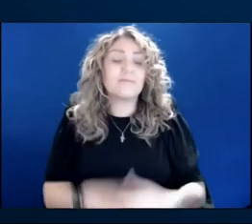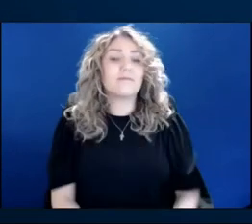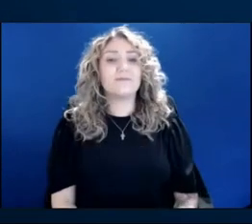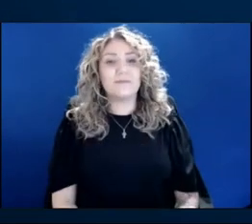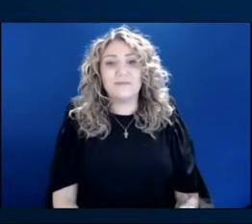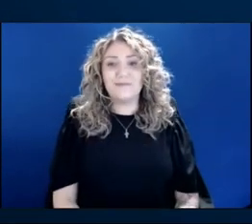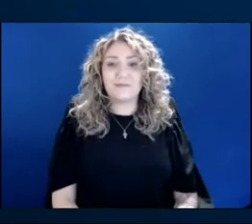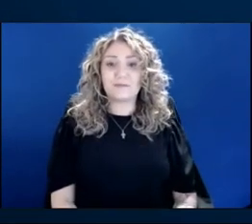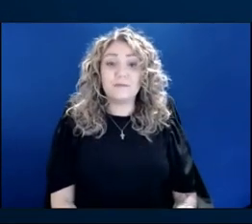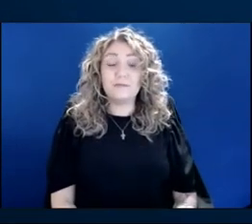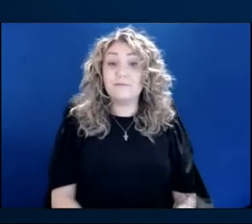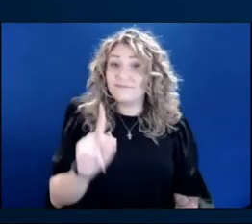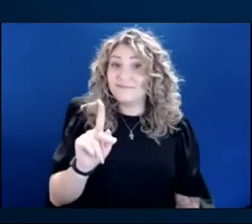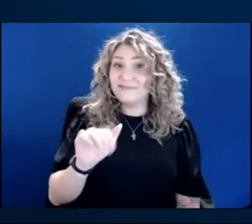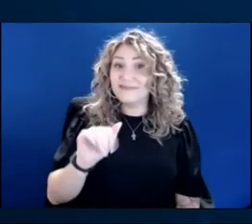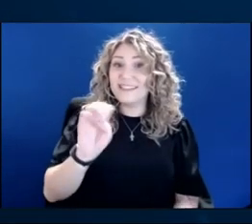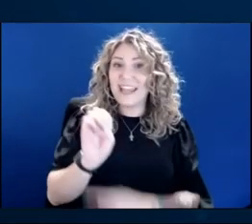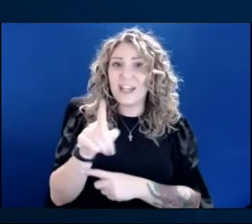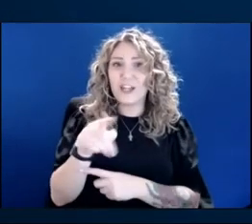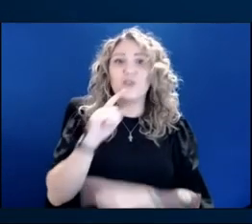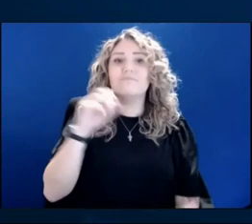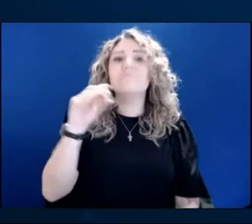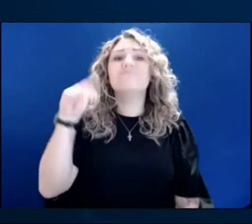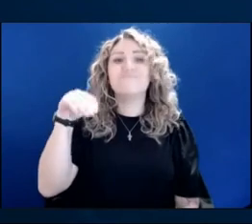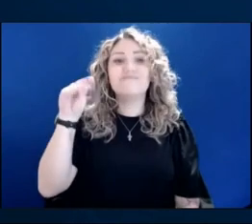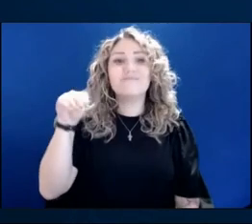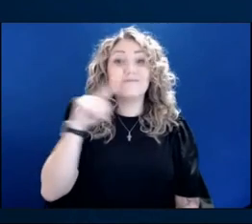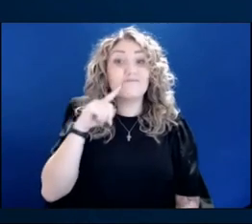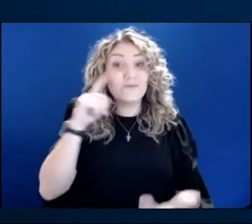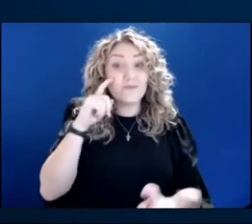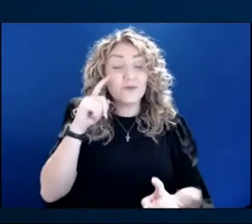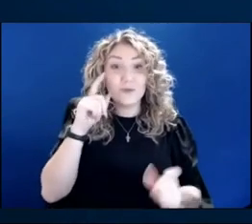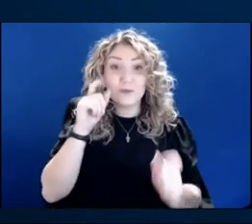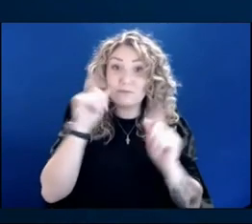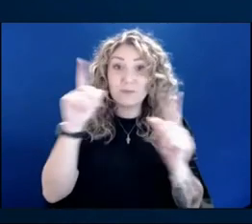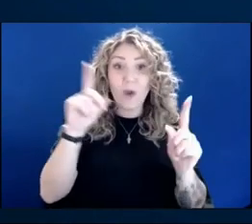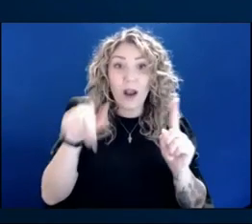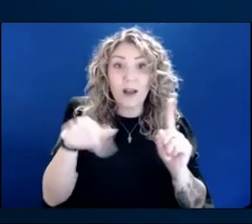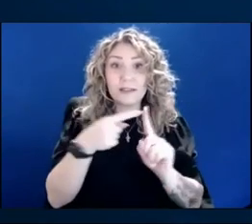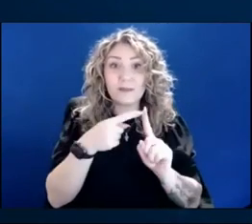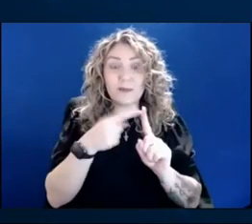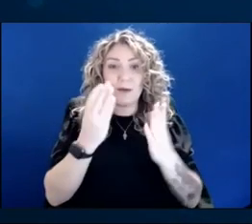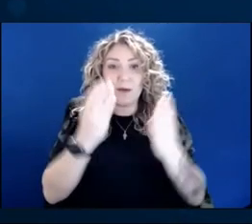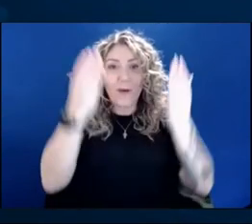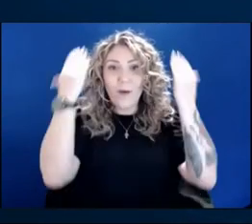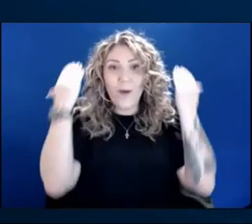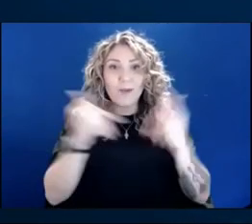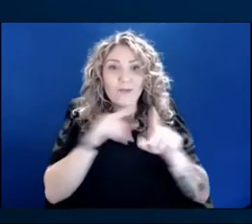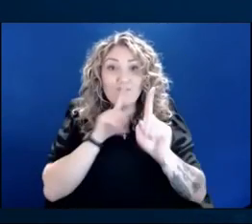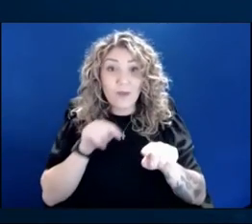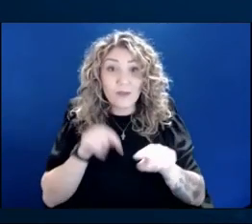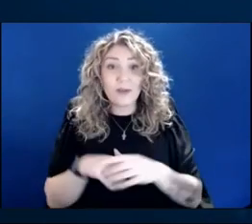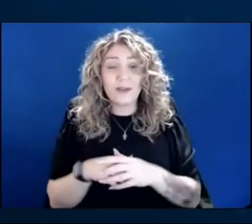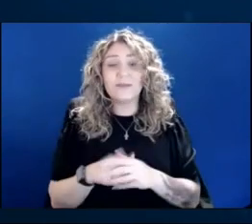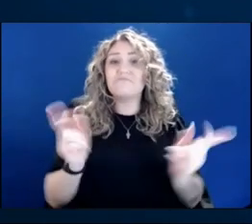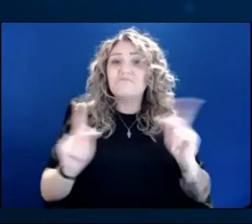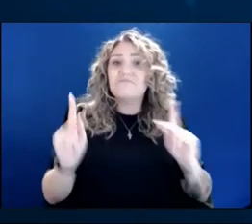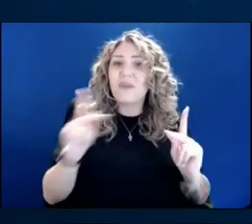you were shaking your head. You were surprised when you got this overwhelming response, people wanting to share their